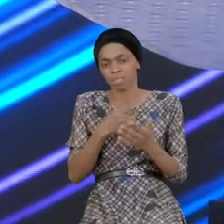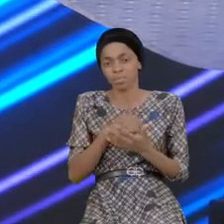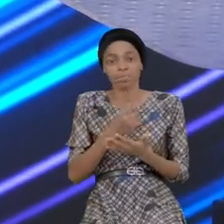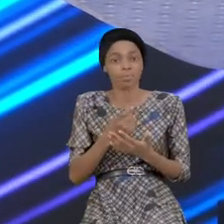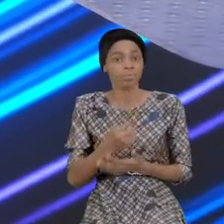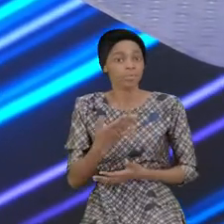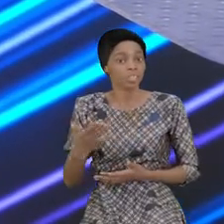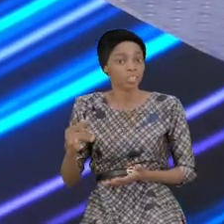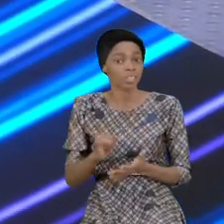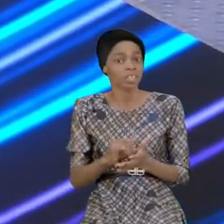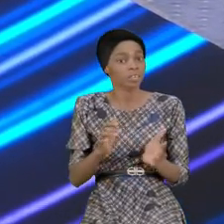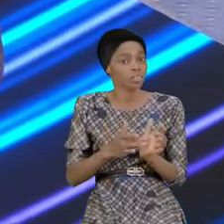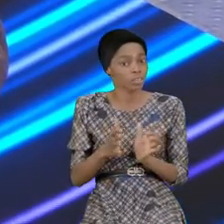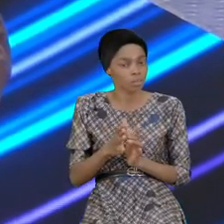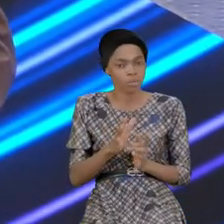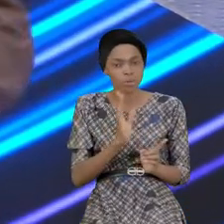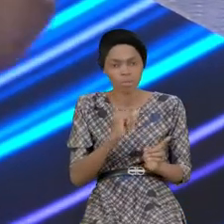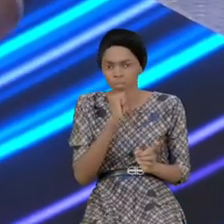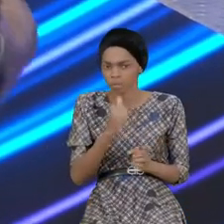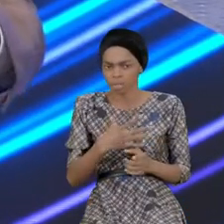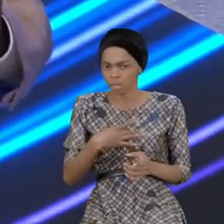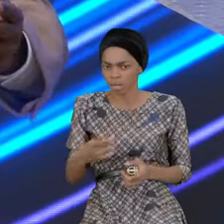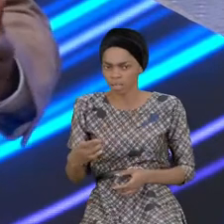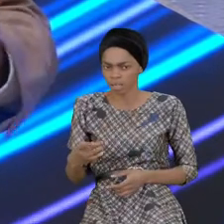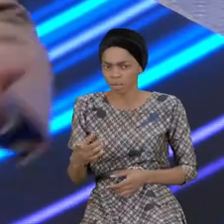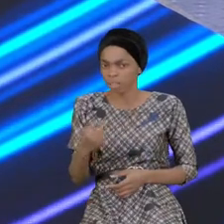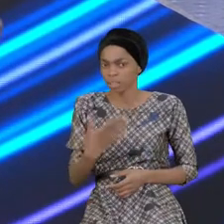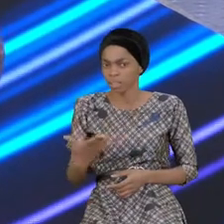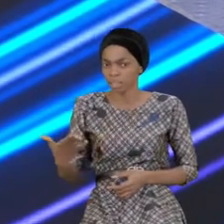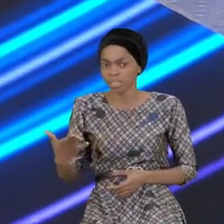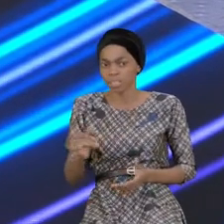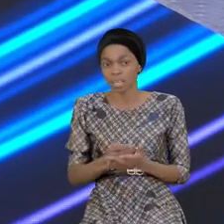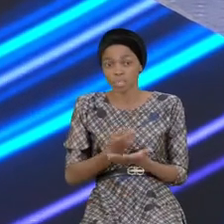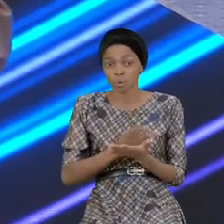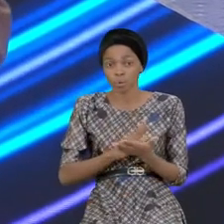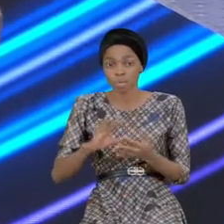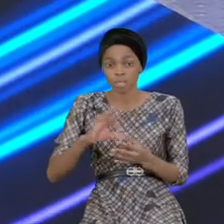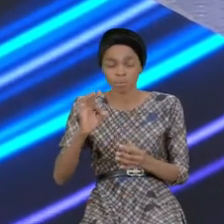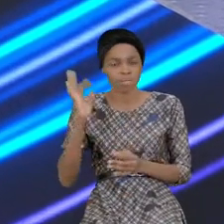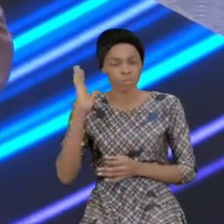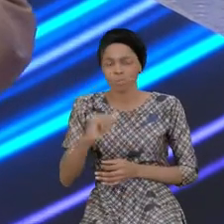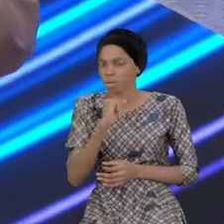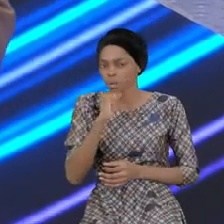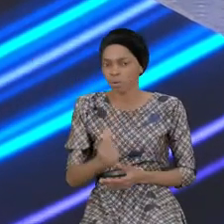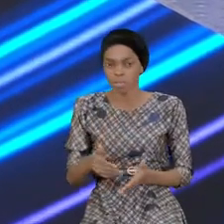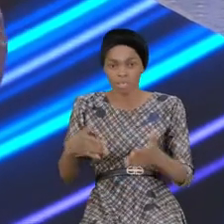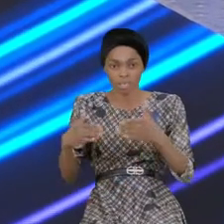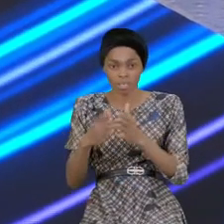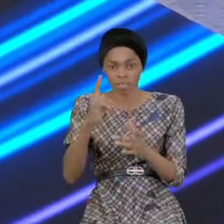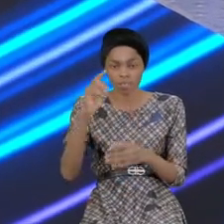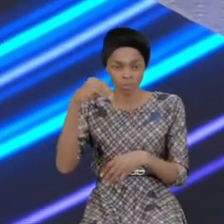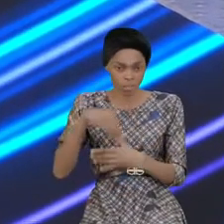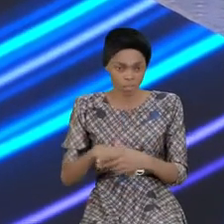that Christ will not approve of, the things that the Spirit of God will not lead you